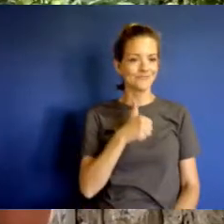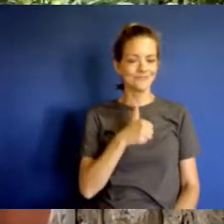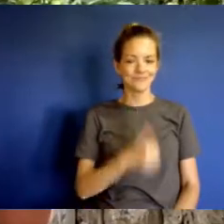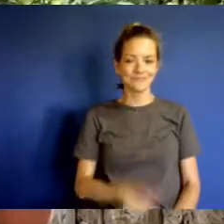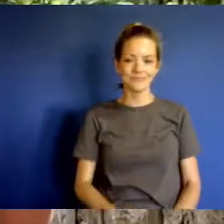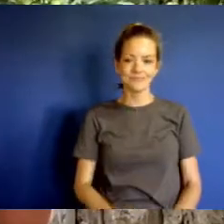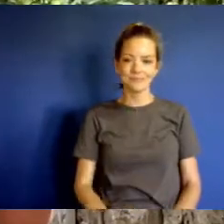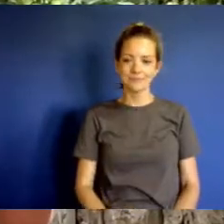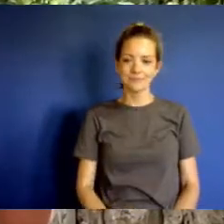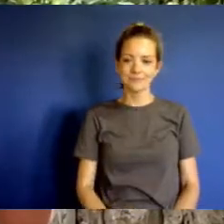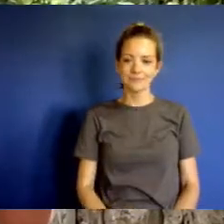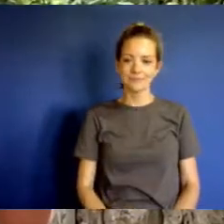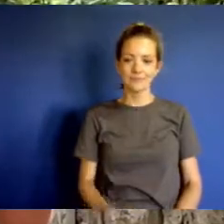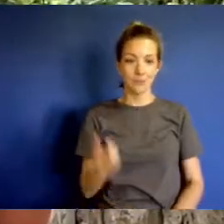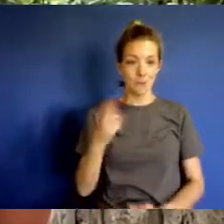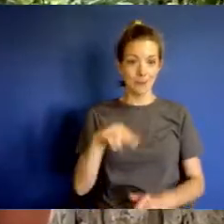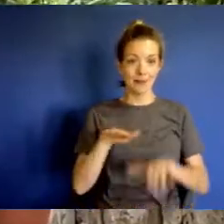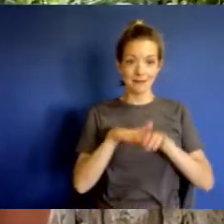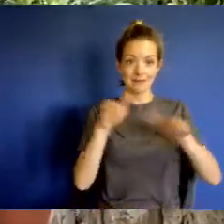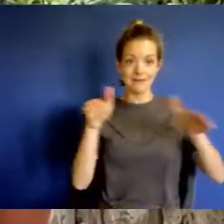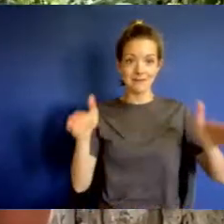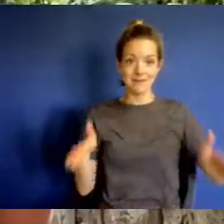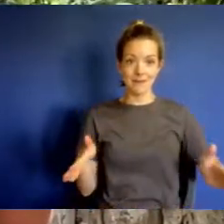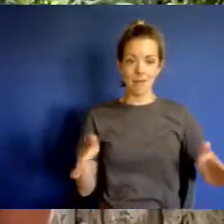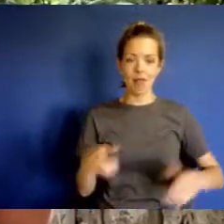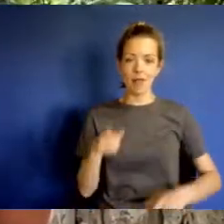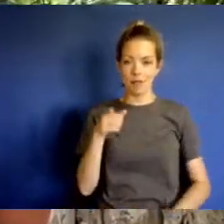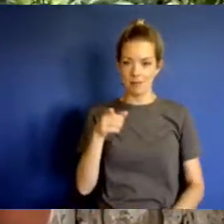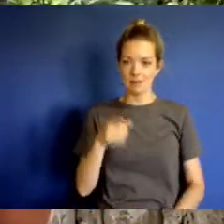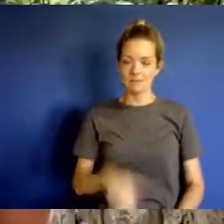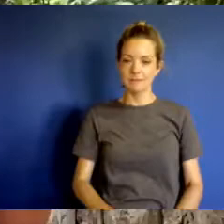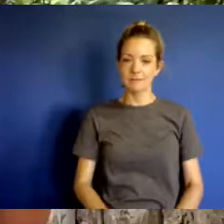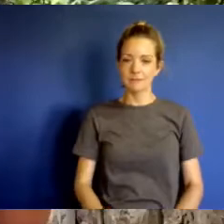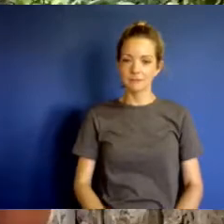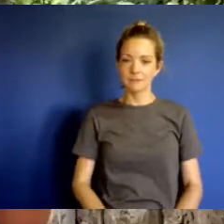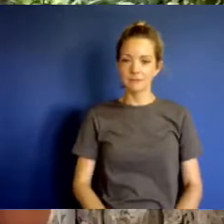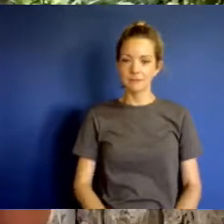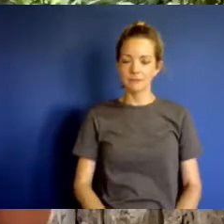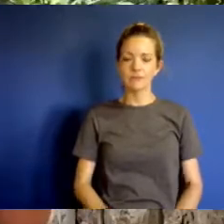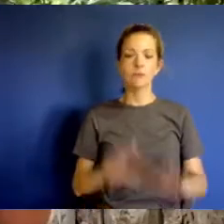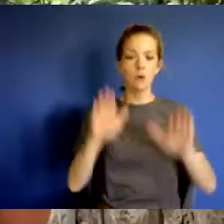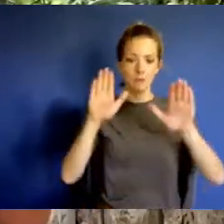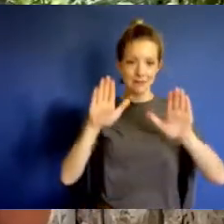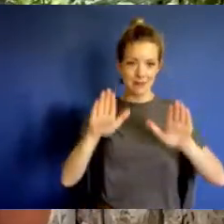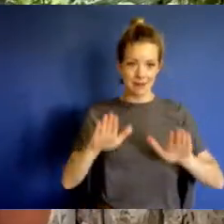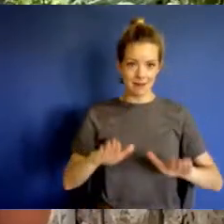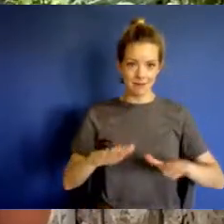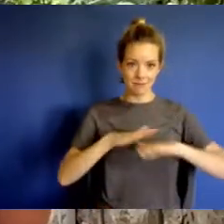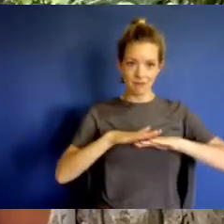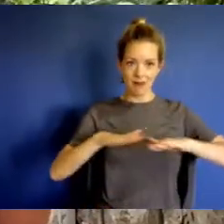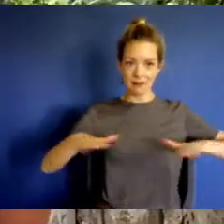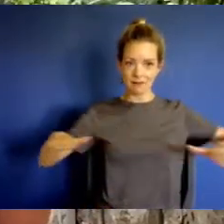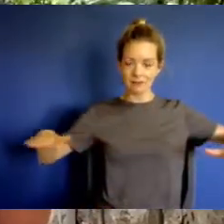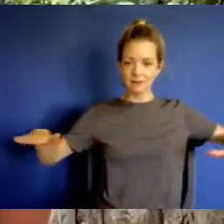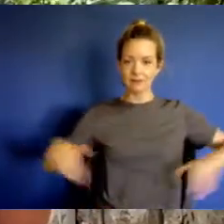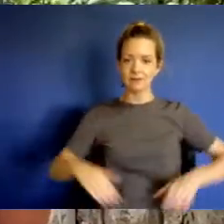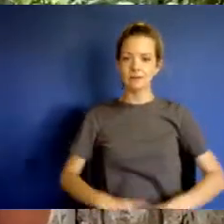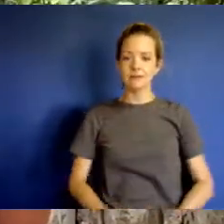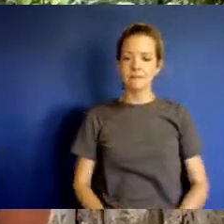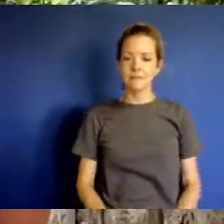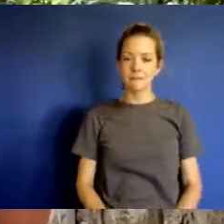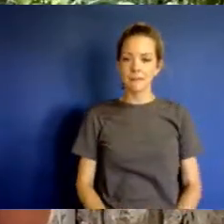Good. Okay, wonderful. Come back onto tabletop, onto all fours. Come down onto the mat, onto your